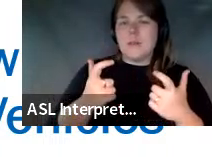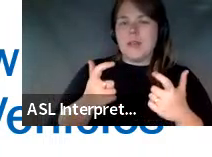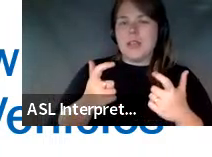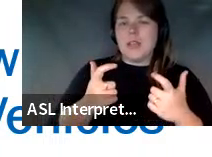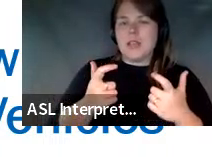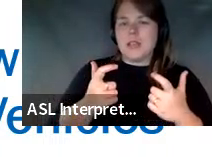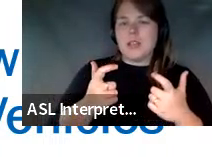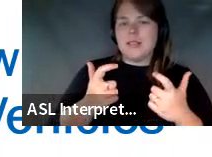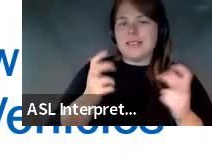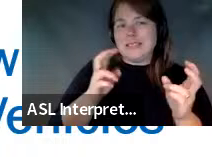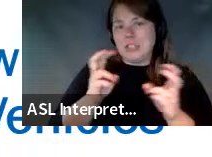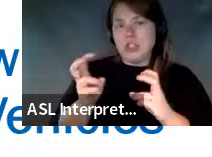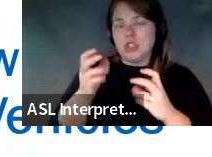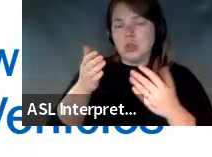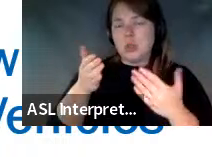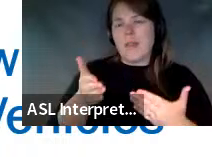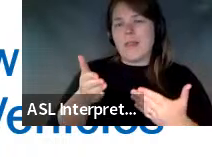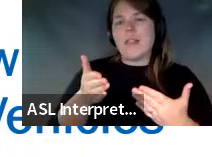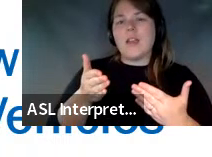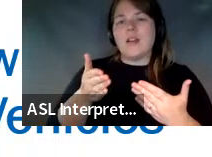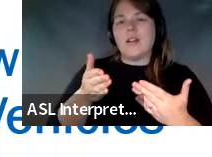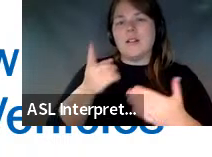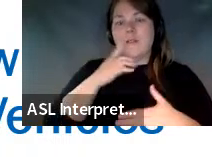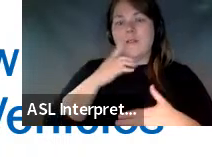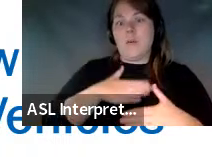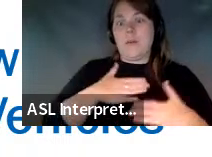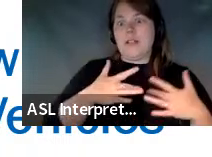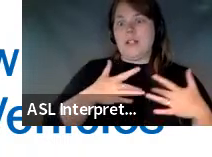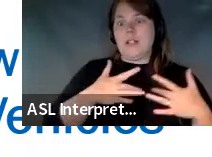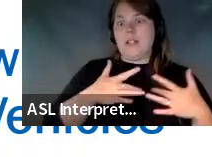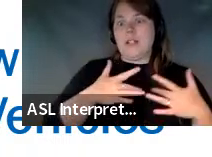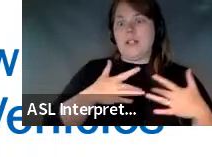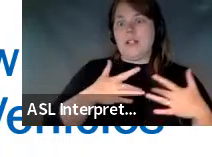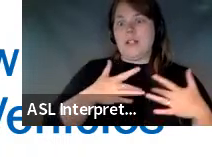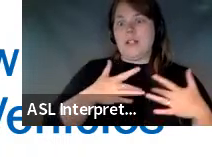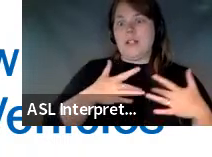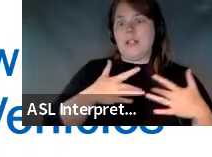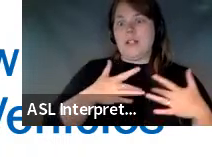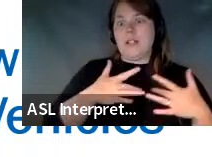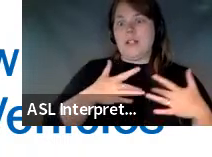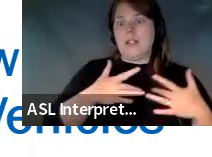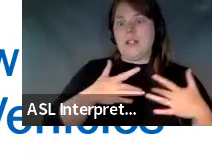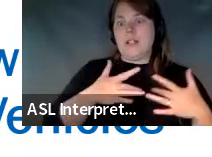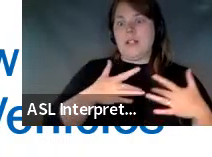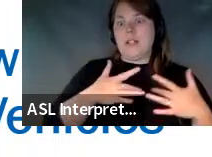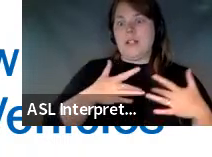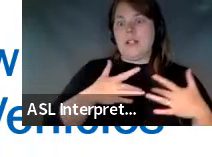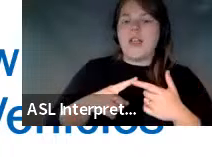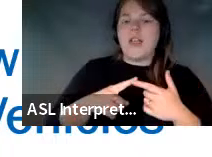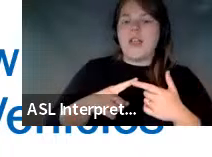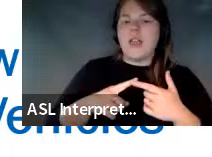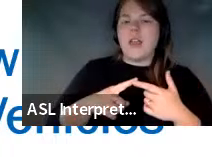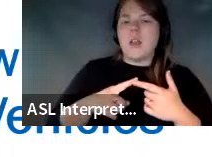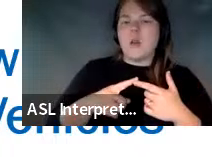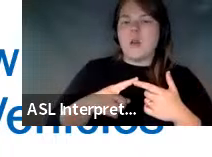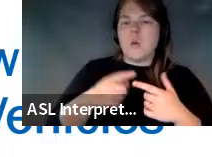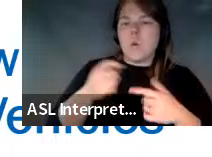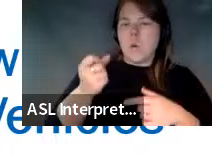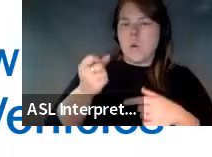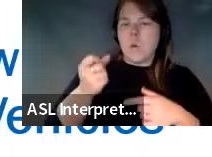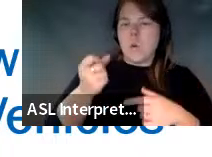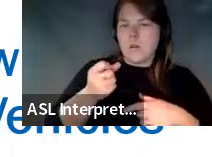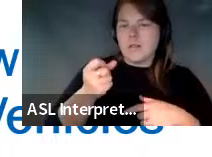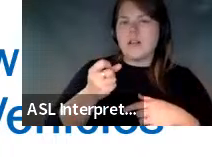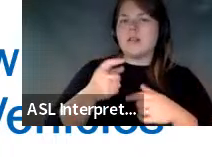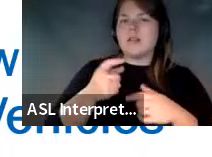a big issue right there, as far as I'm concerned, than holding off and delaying until what the budget's right there